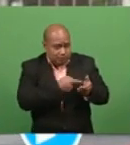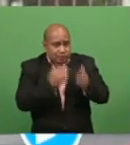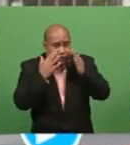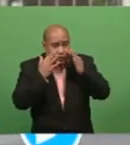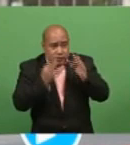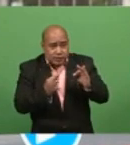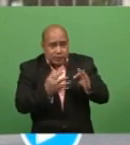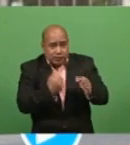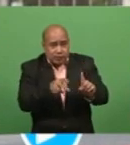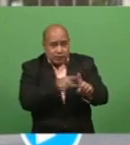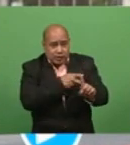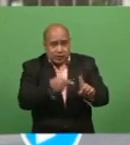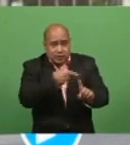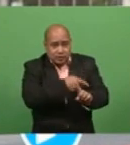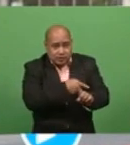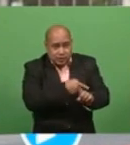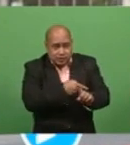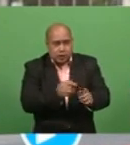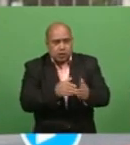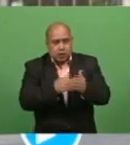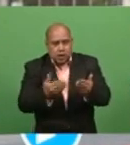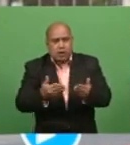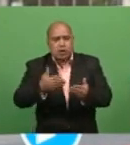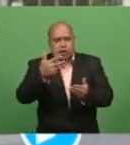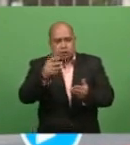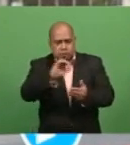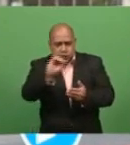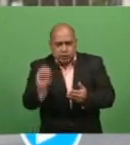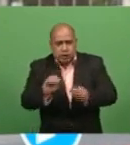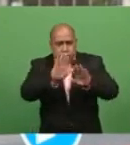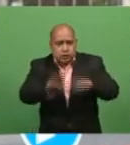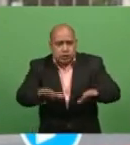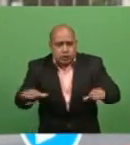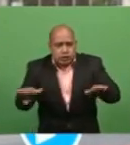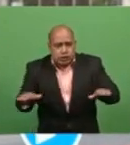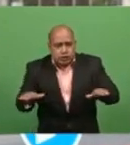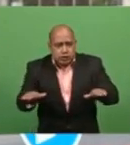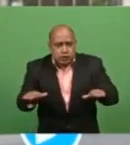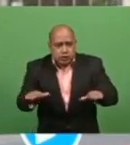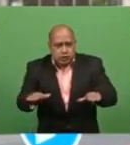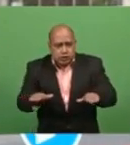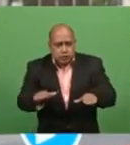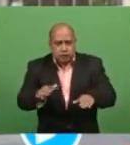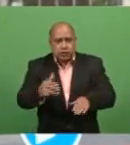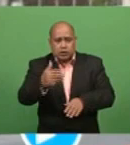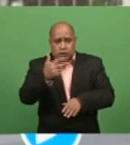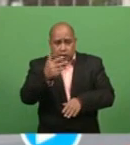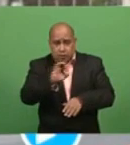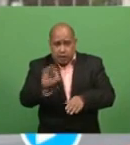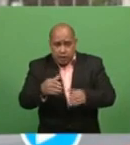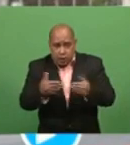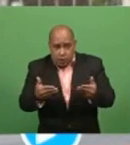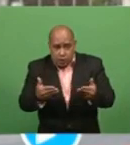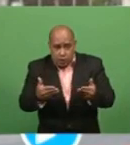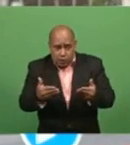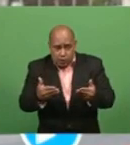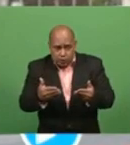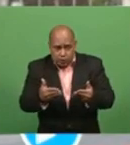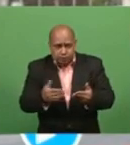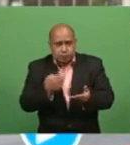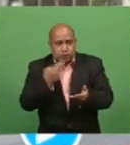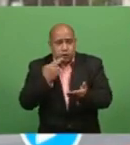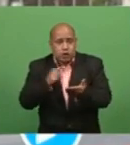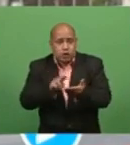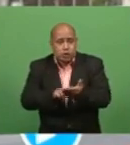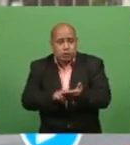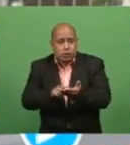violence cases against children recorded an overall decrease of 9%. 40% of the reported cases were